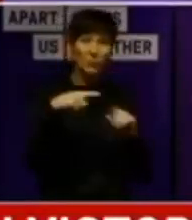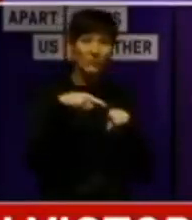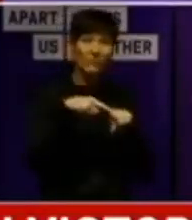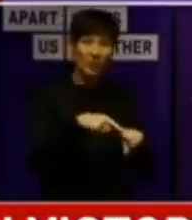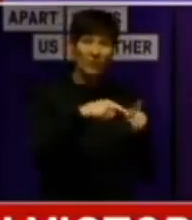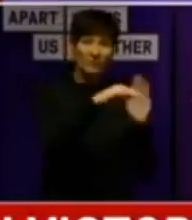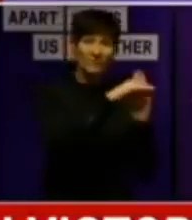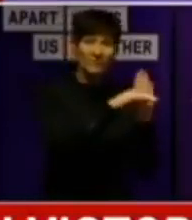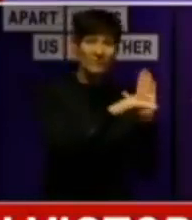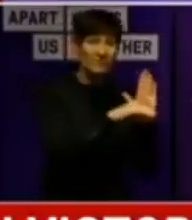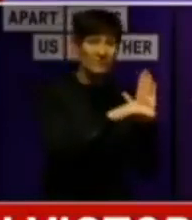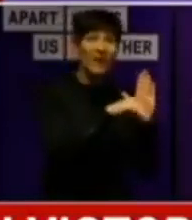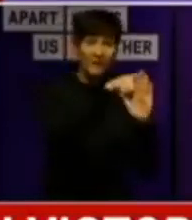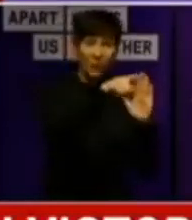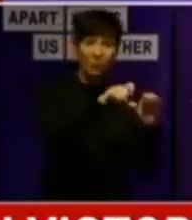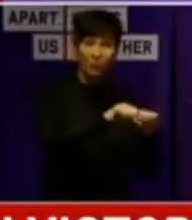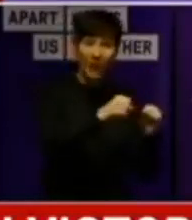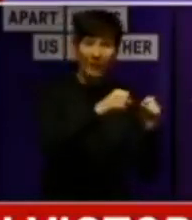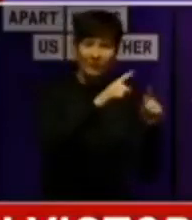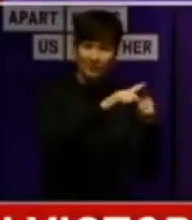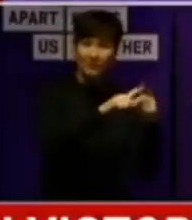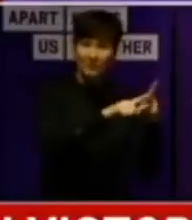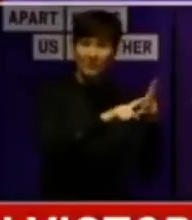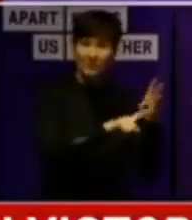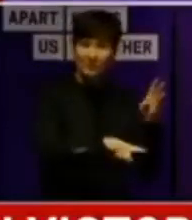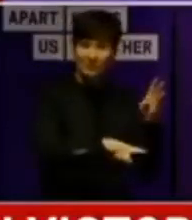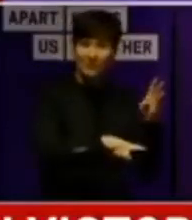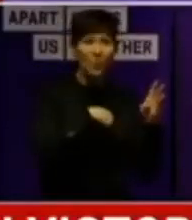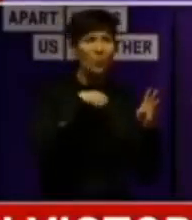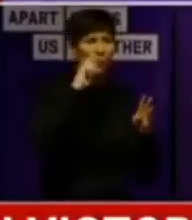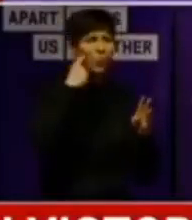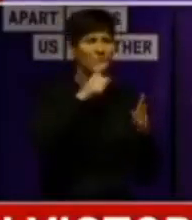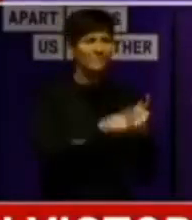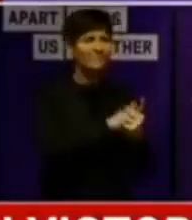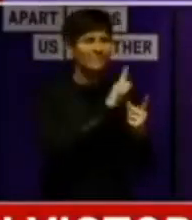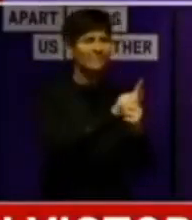enforcing those. We will issue infringements. We will arrest you. We will detain you where we have to.